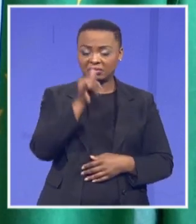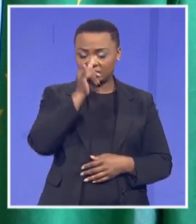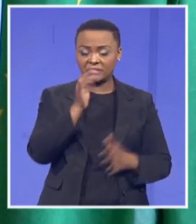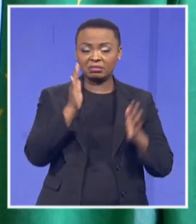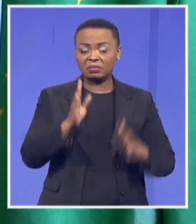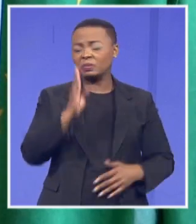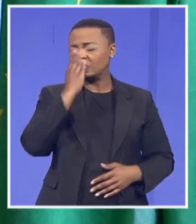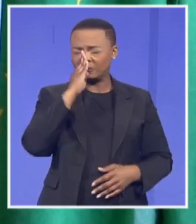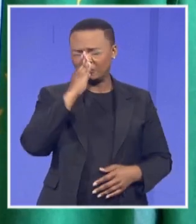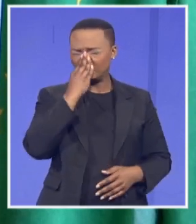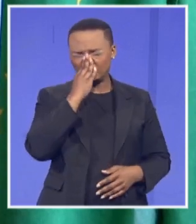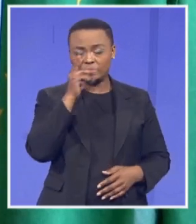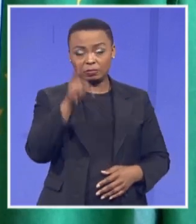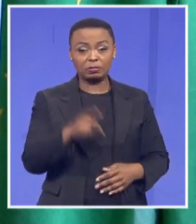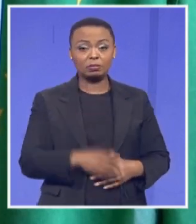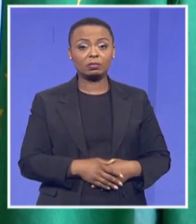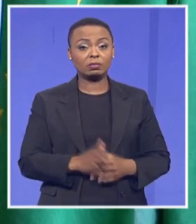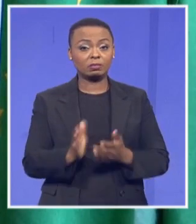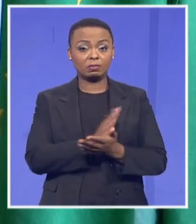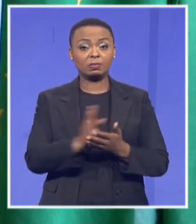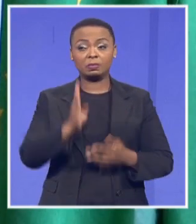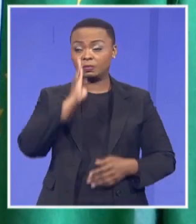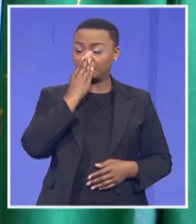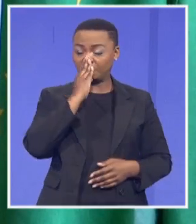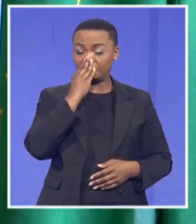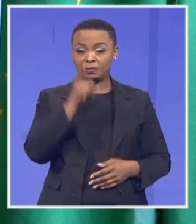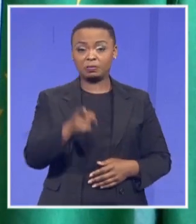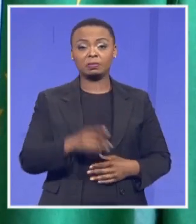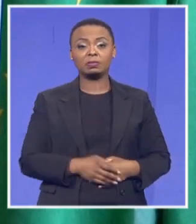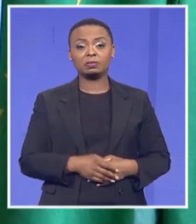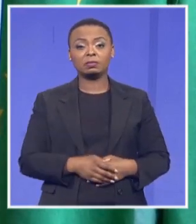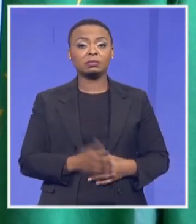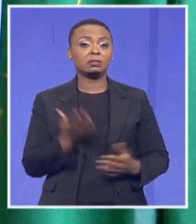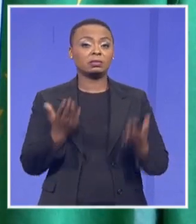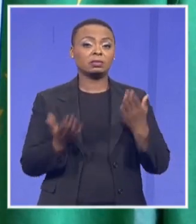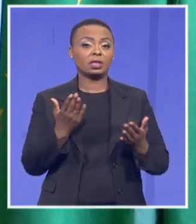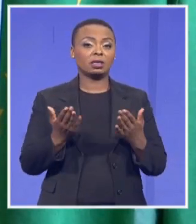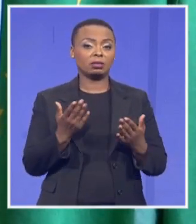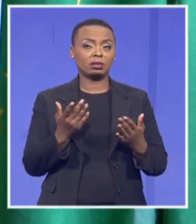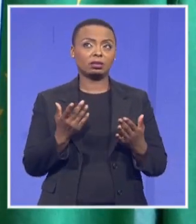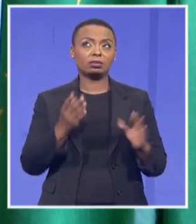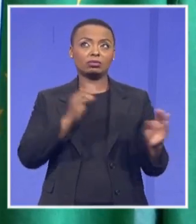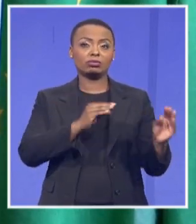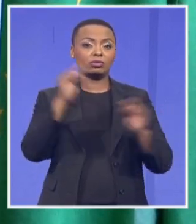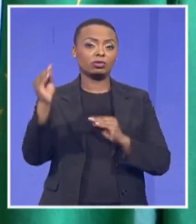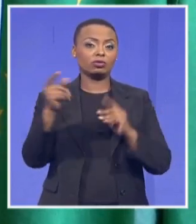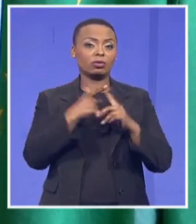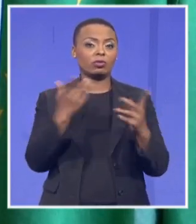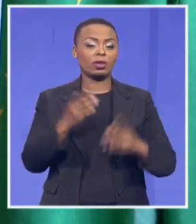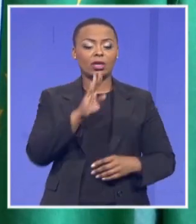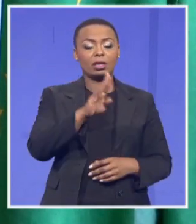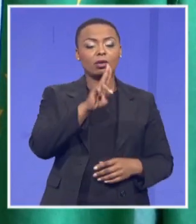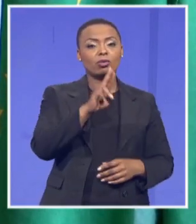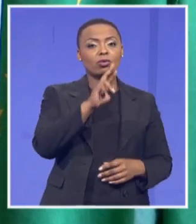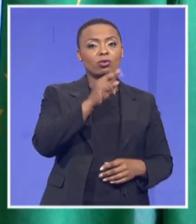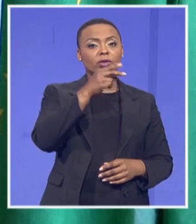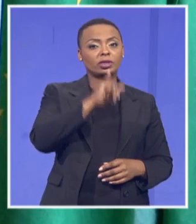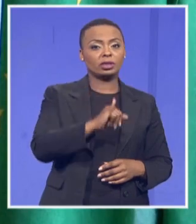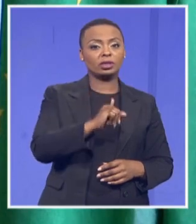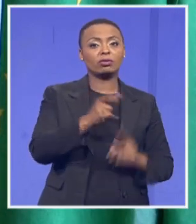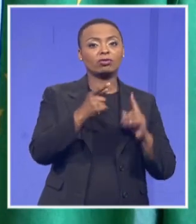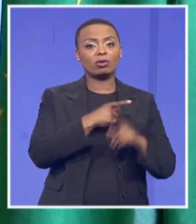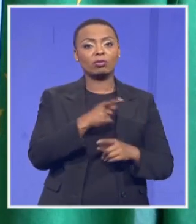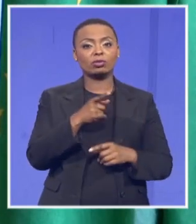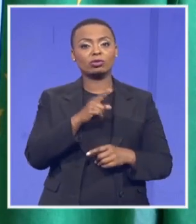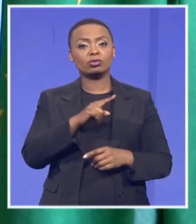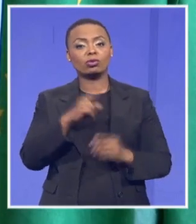criminals. They move from either Burundi into DRC, or from DRC into Burundi,